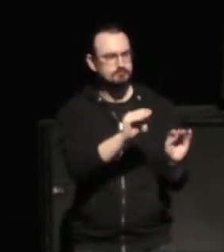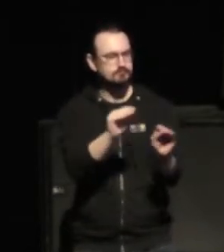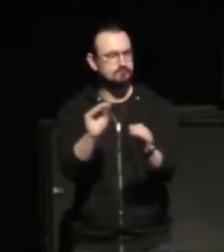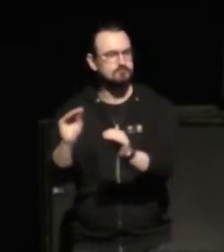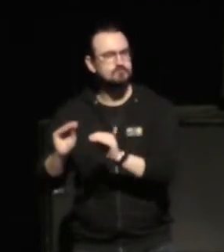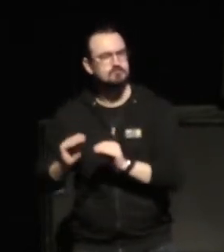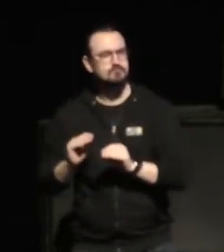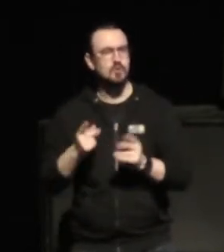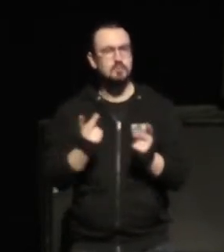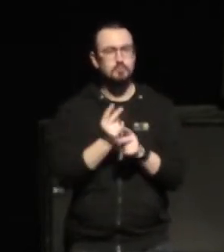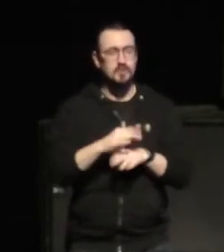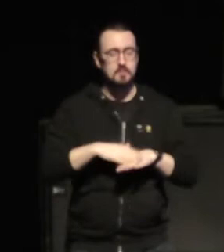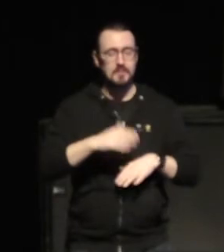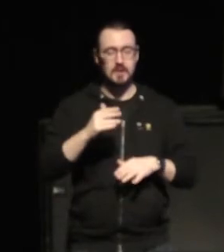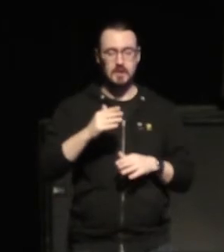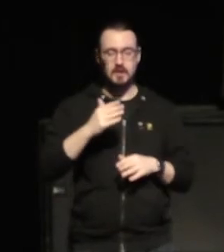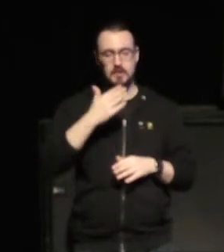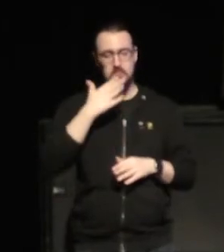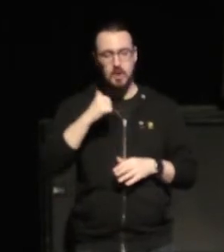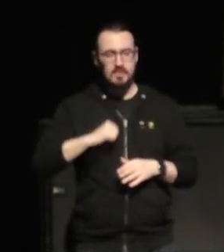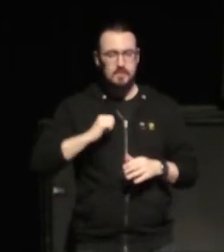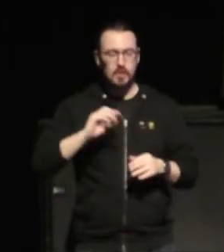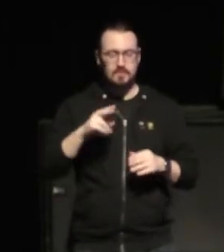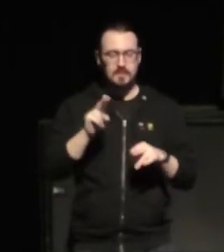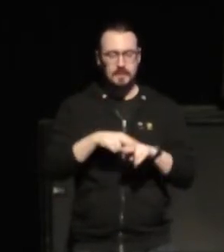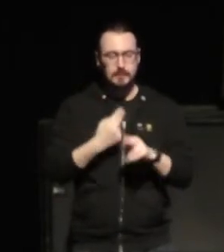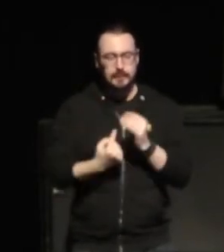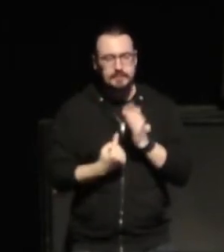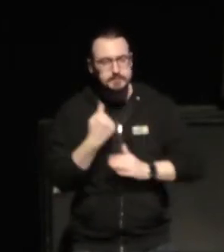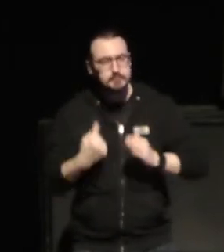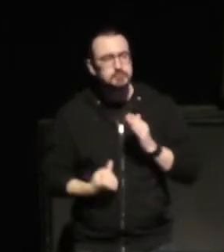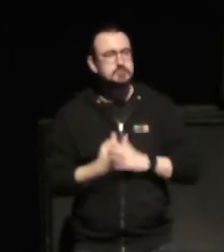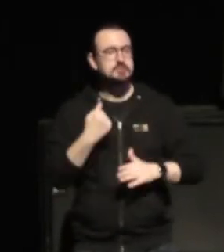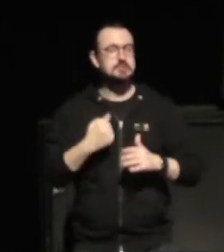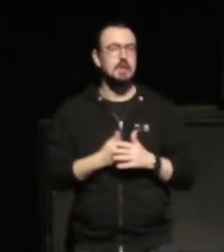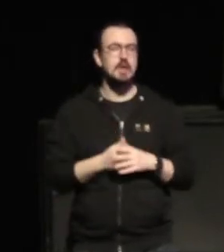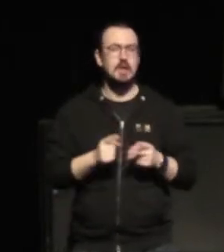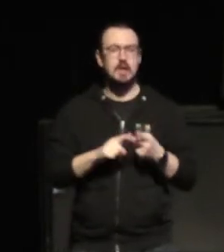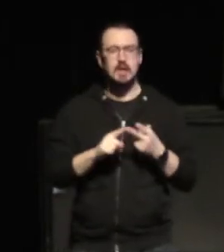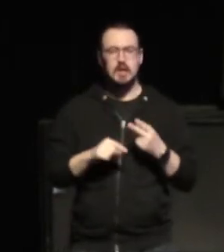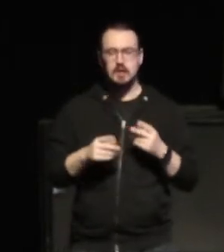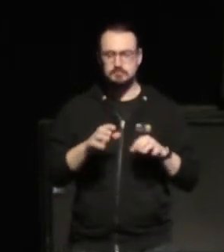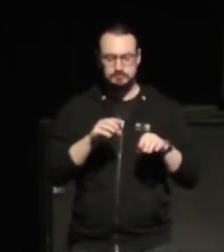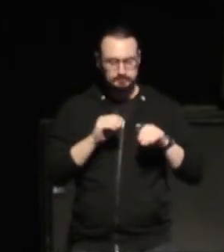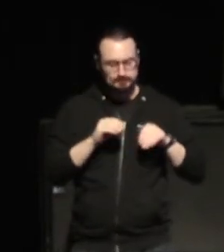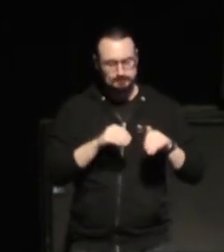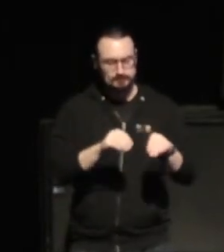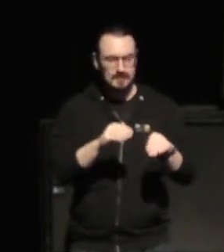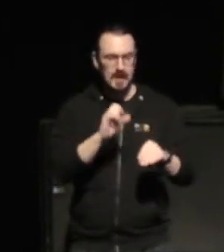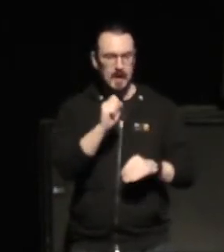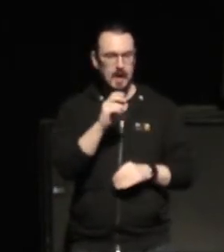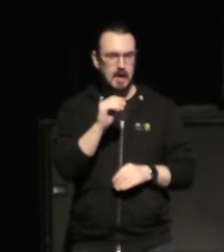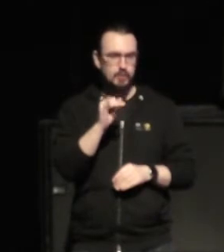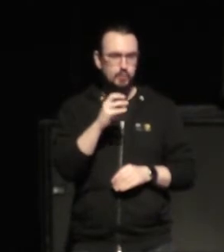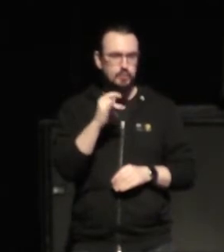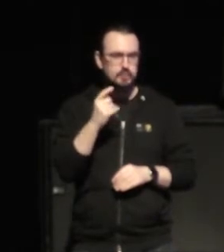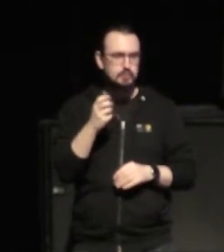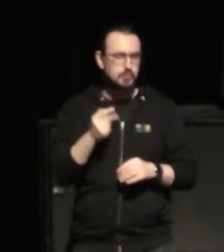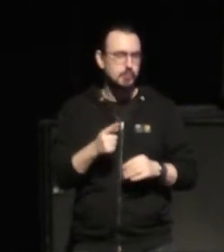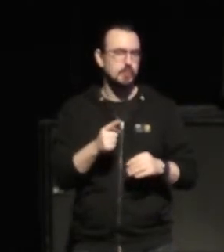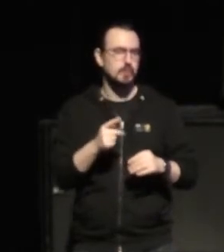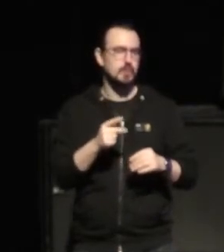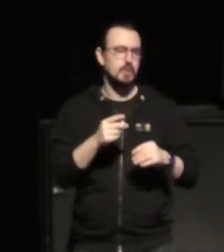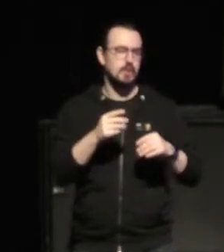instance, more efficient use of natural resources. Agroecology is a great example, but we